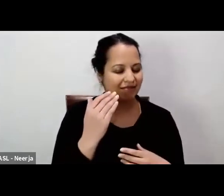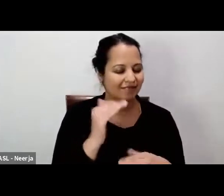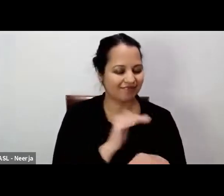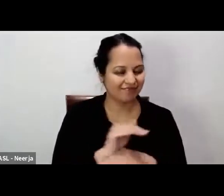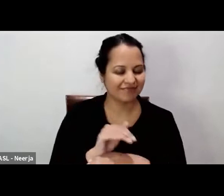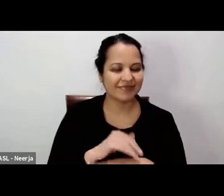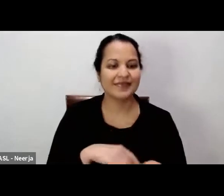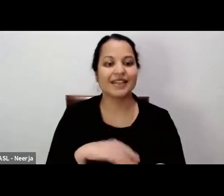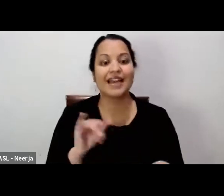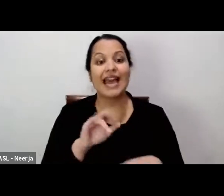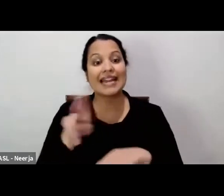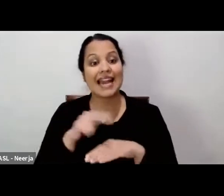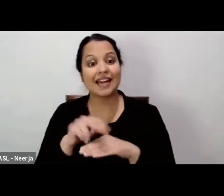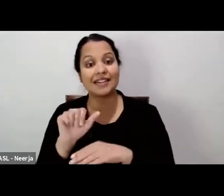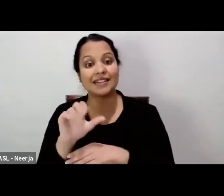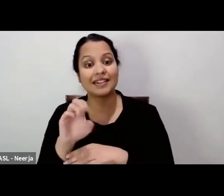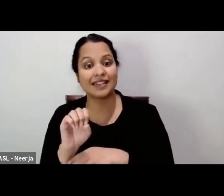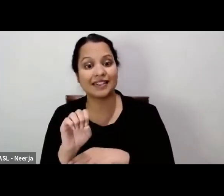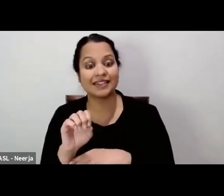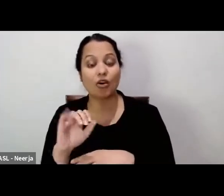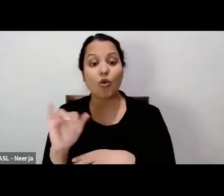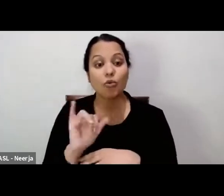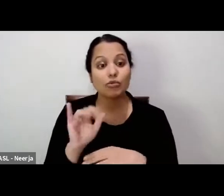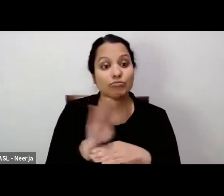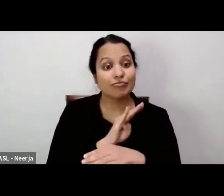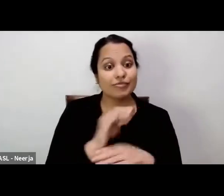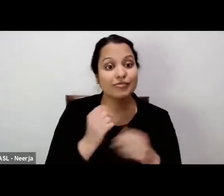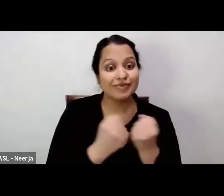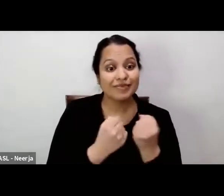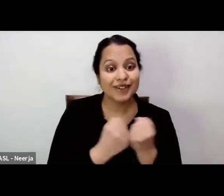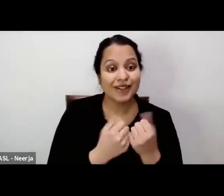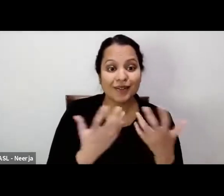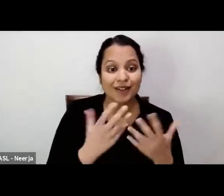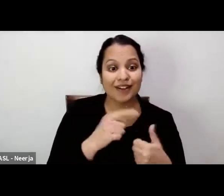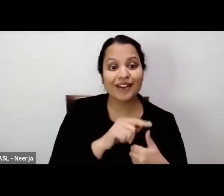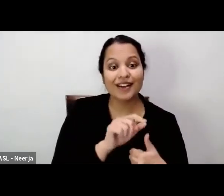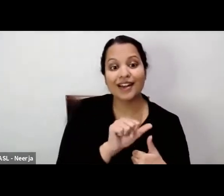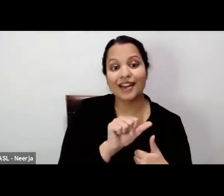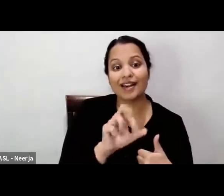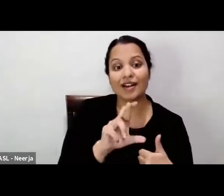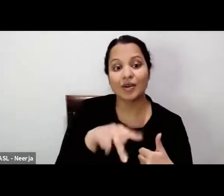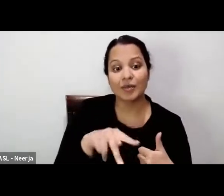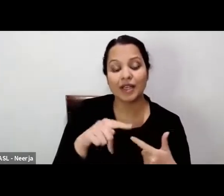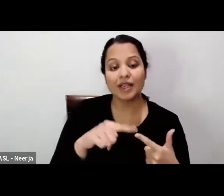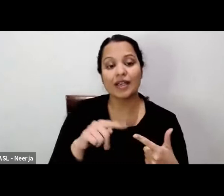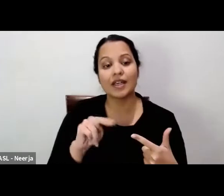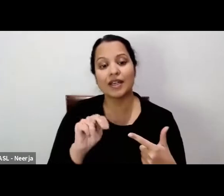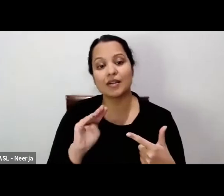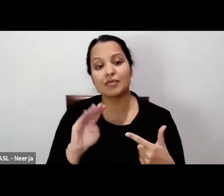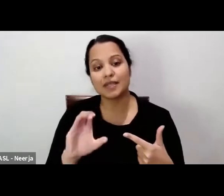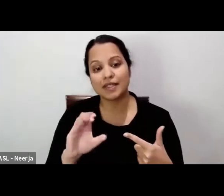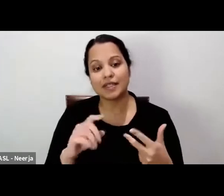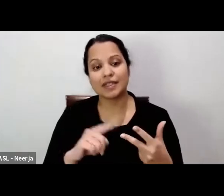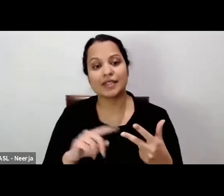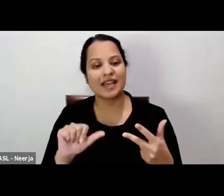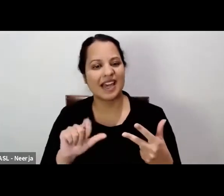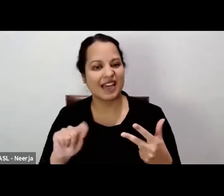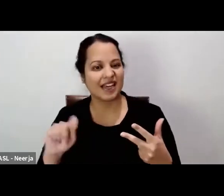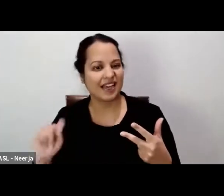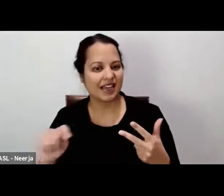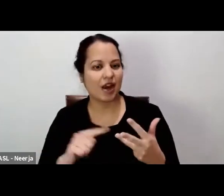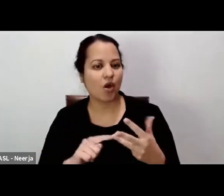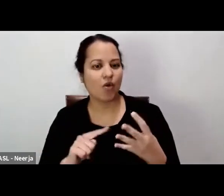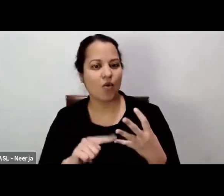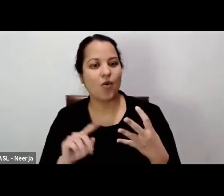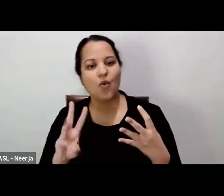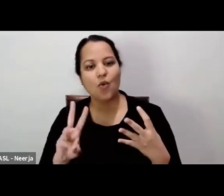our corporate sponsors for sponsoring our event, AARP, Comcast, NBC Universal, AT&T, and Walmart. And